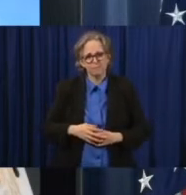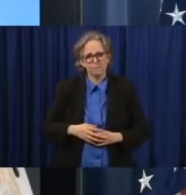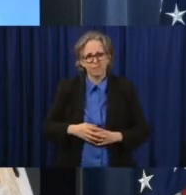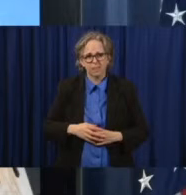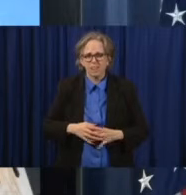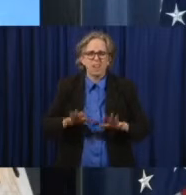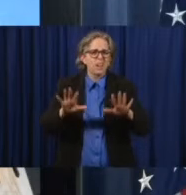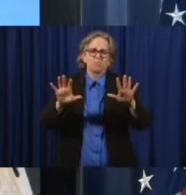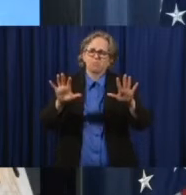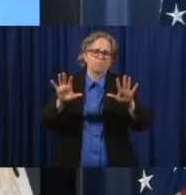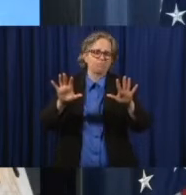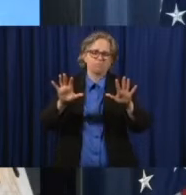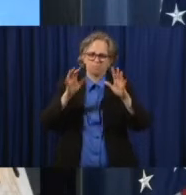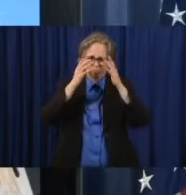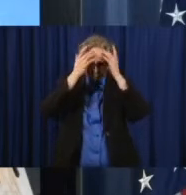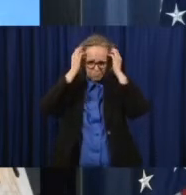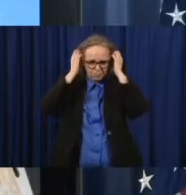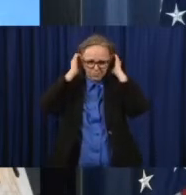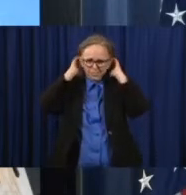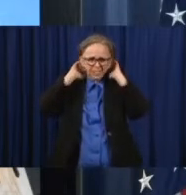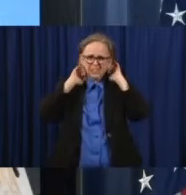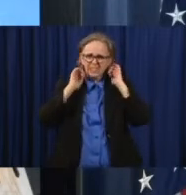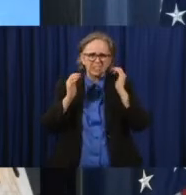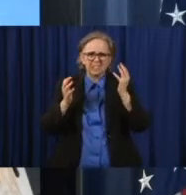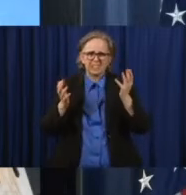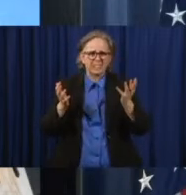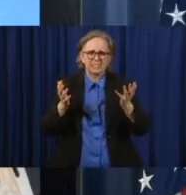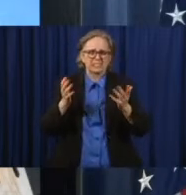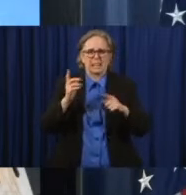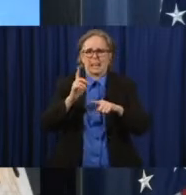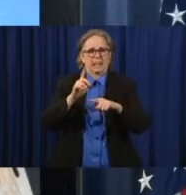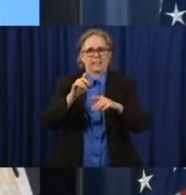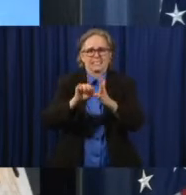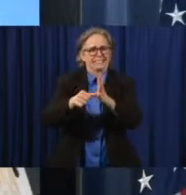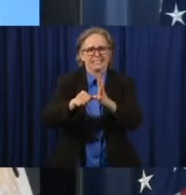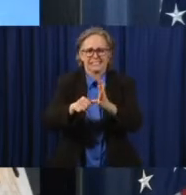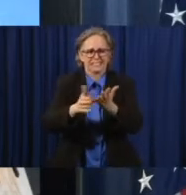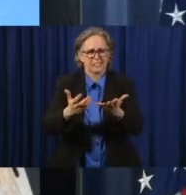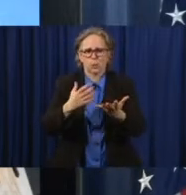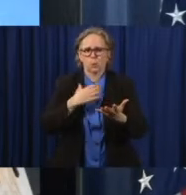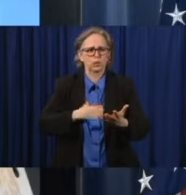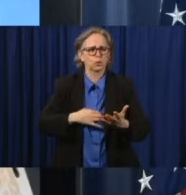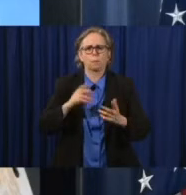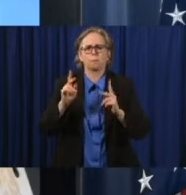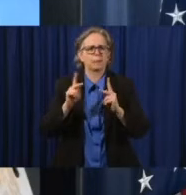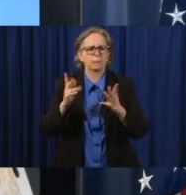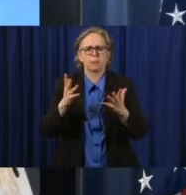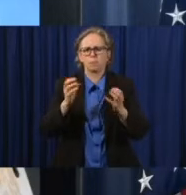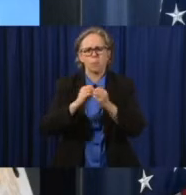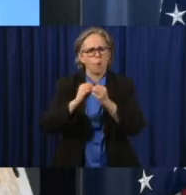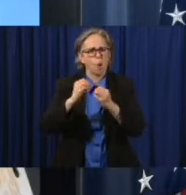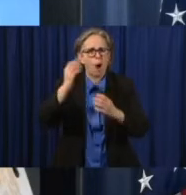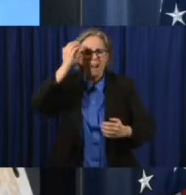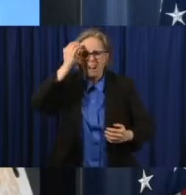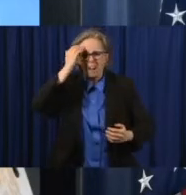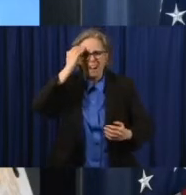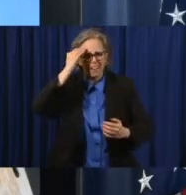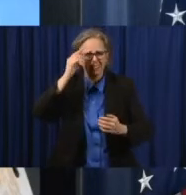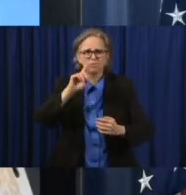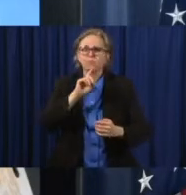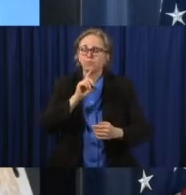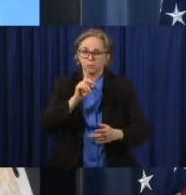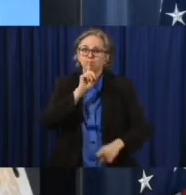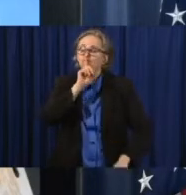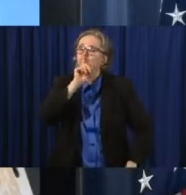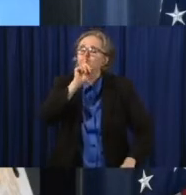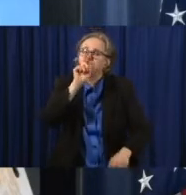just can't stress enough that I just wish people would be more mindful that this is really something real.